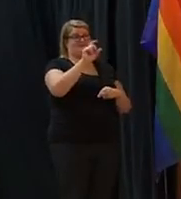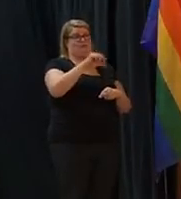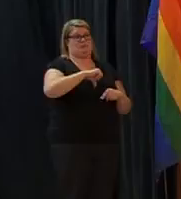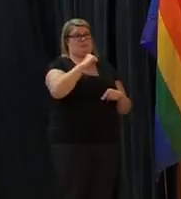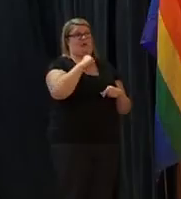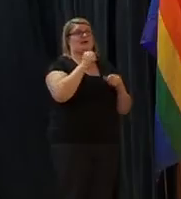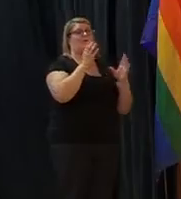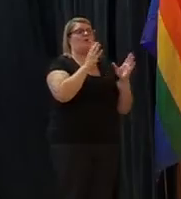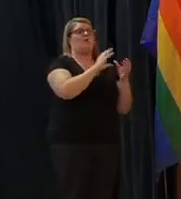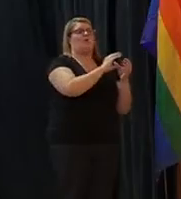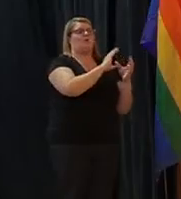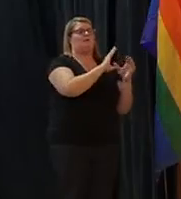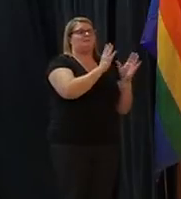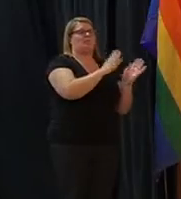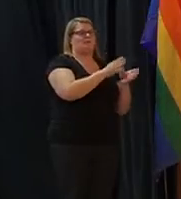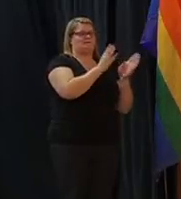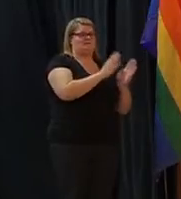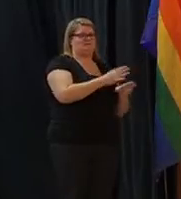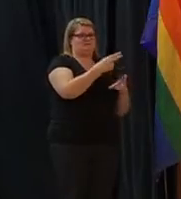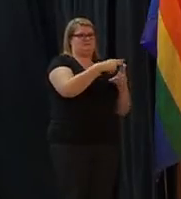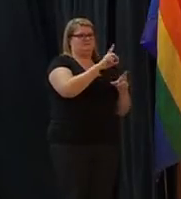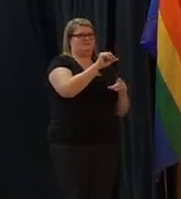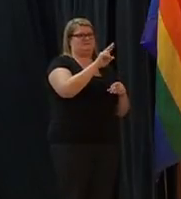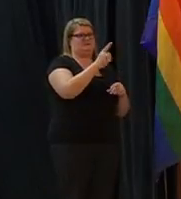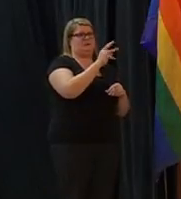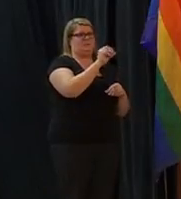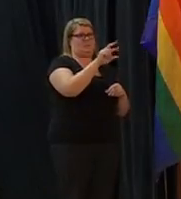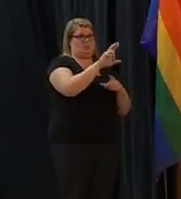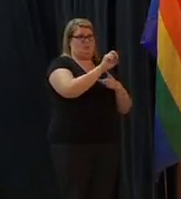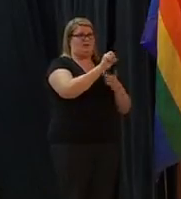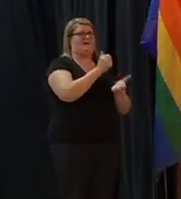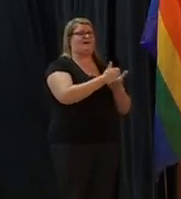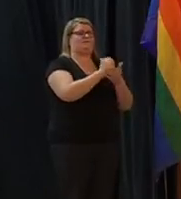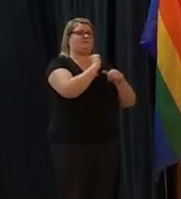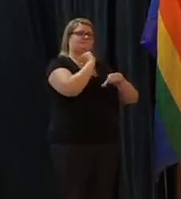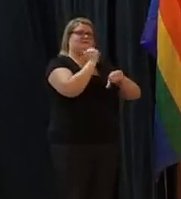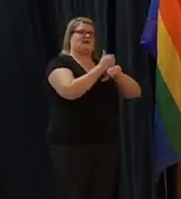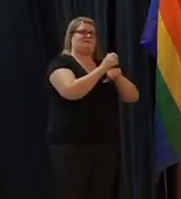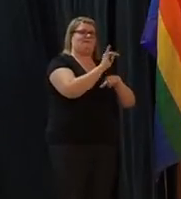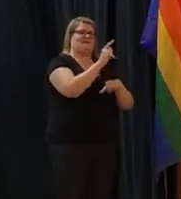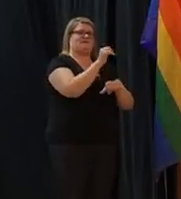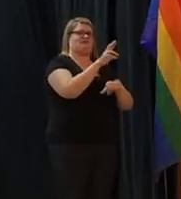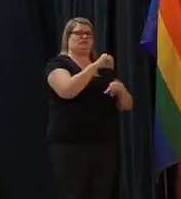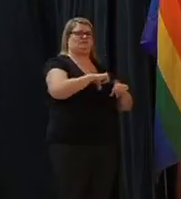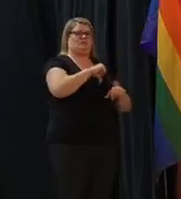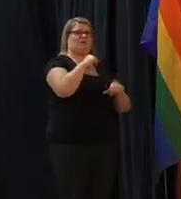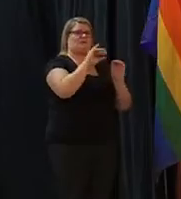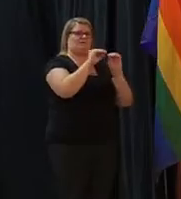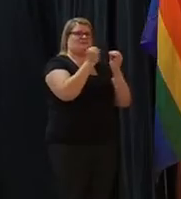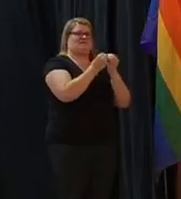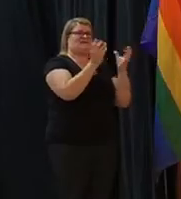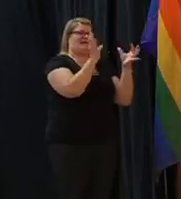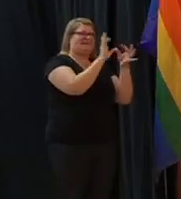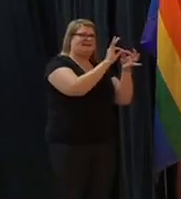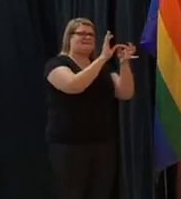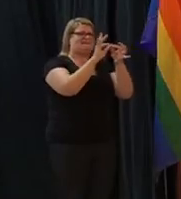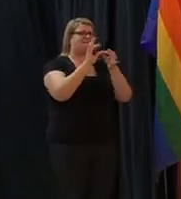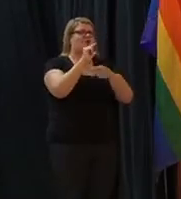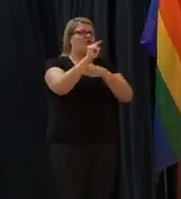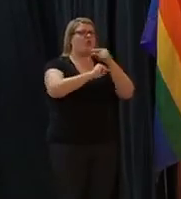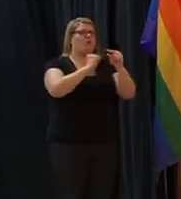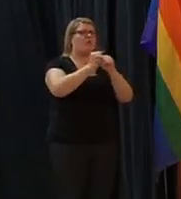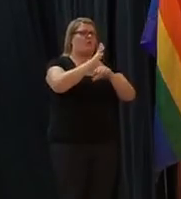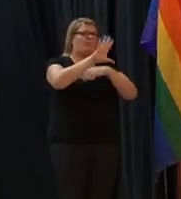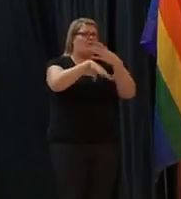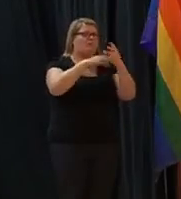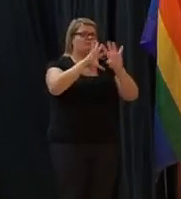organizer and board member by the name of Doug Moore helped to found the Inner Pride organization that links together global Pride efforts,